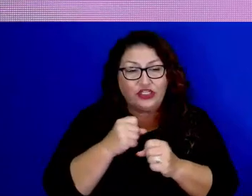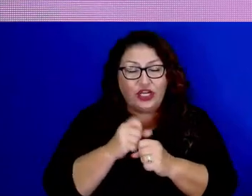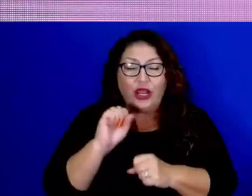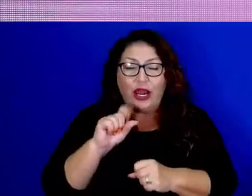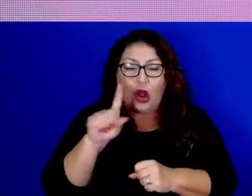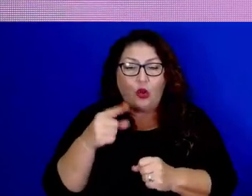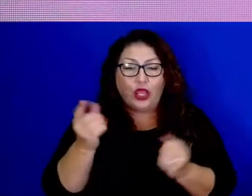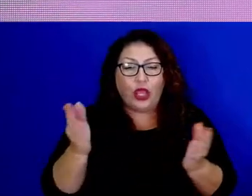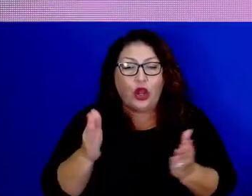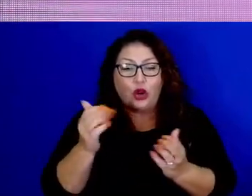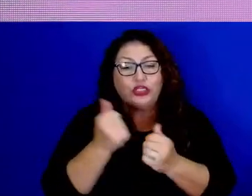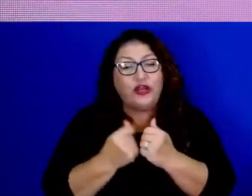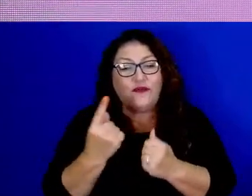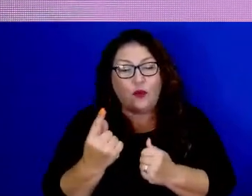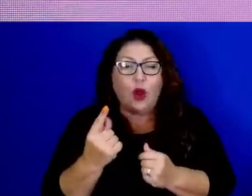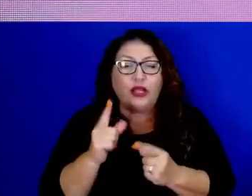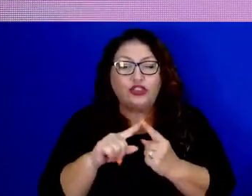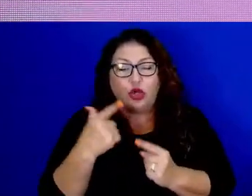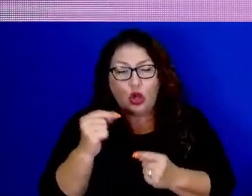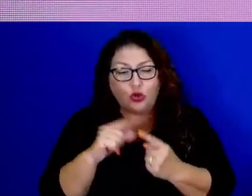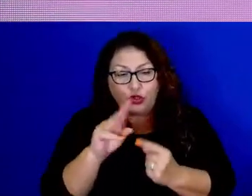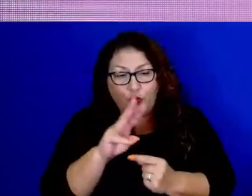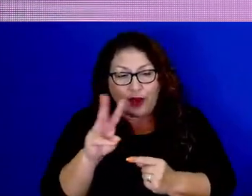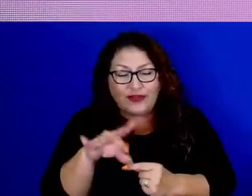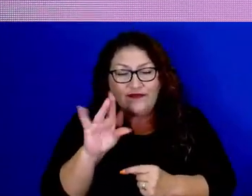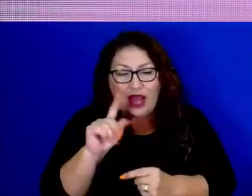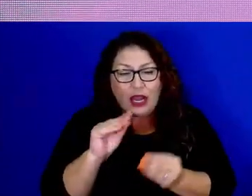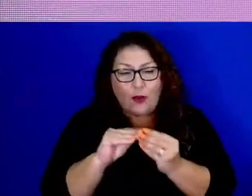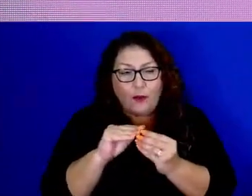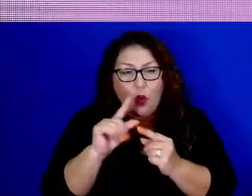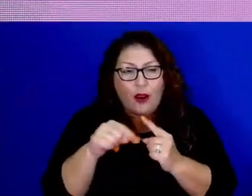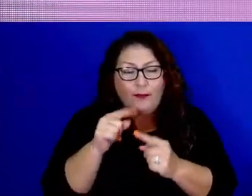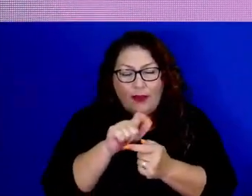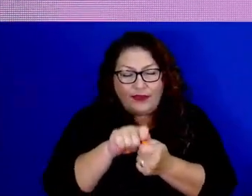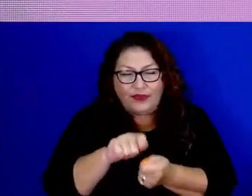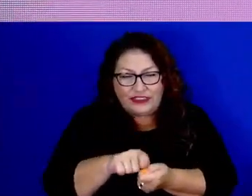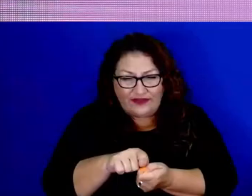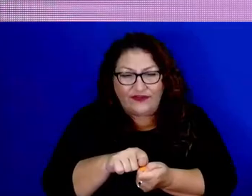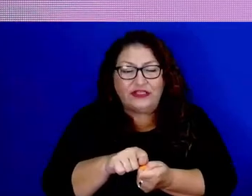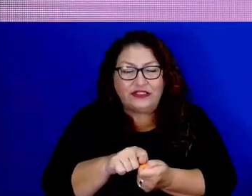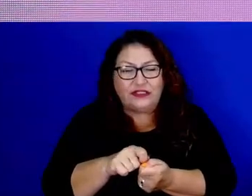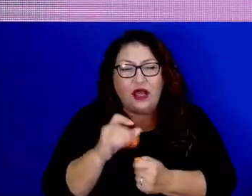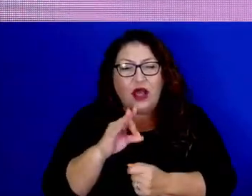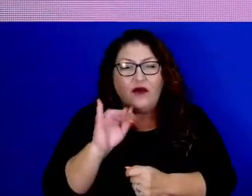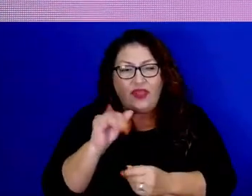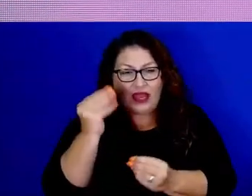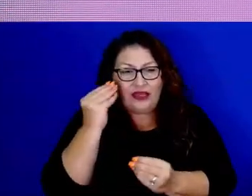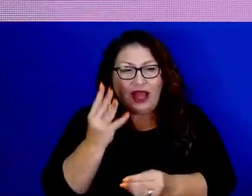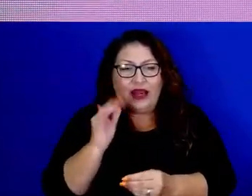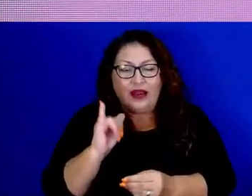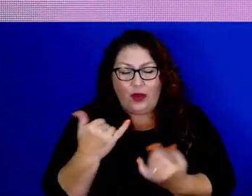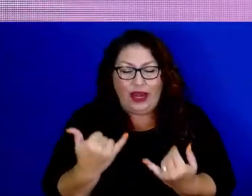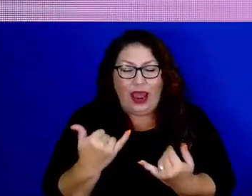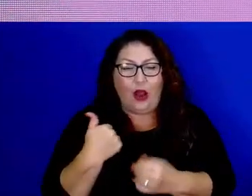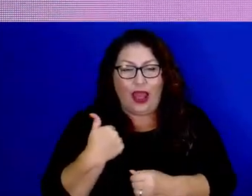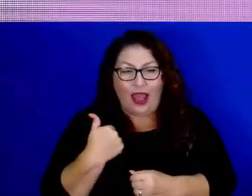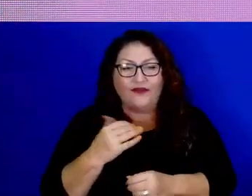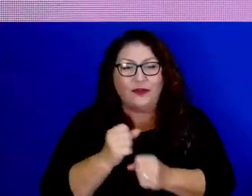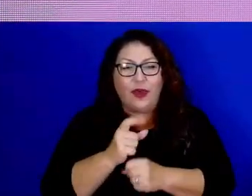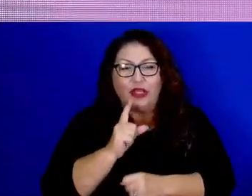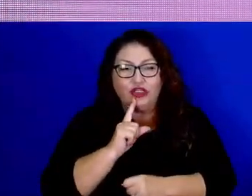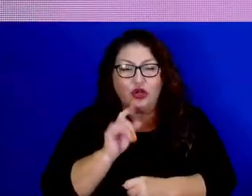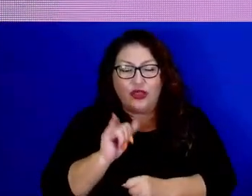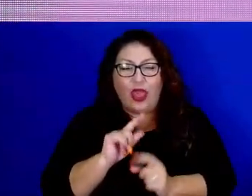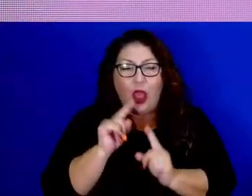onto the website and find out more about the specifics of the data that we now have, to make sure that when we come back